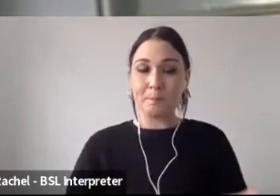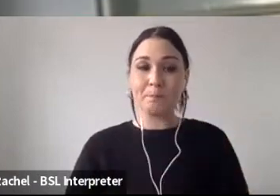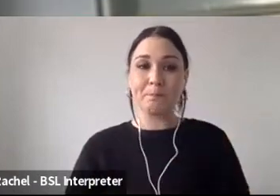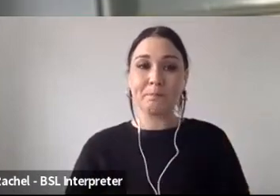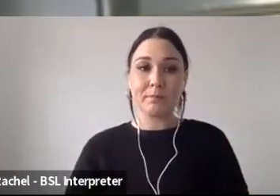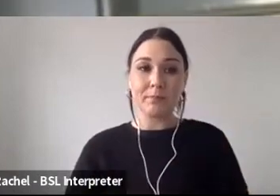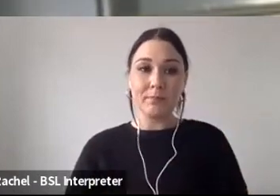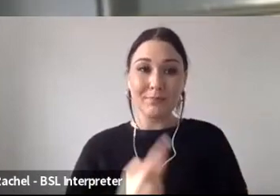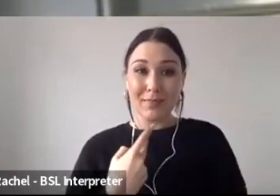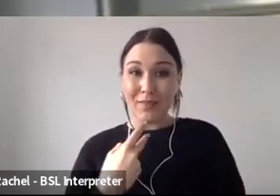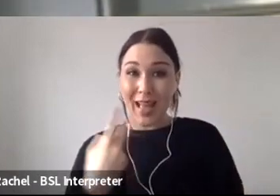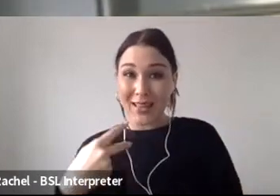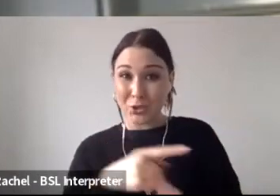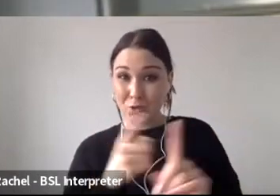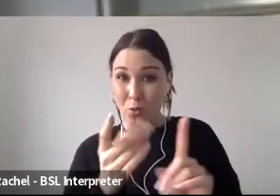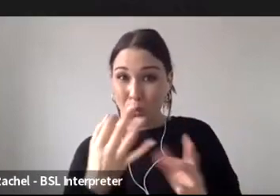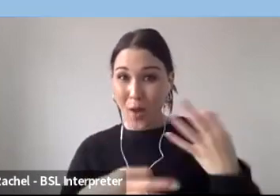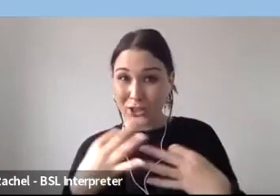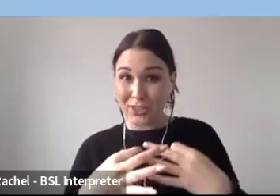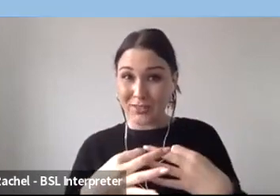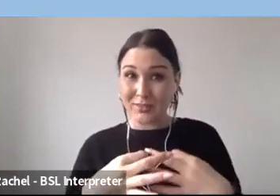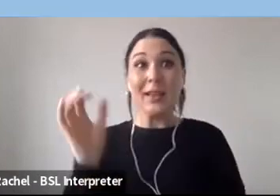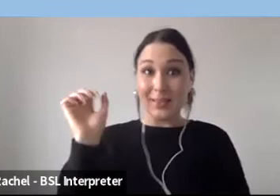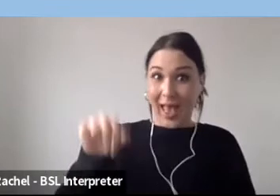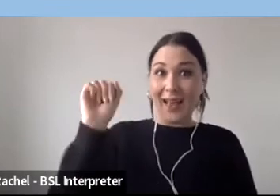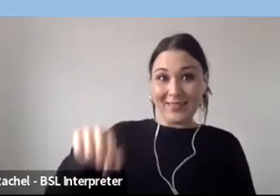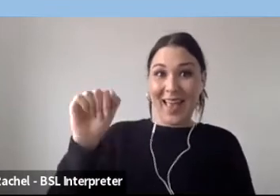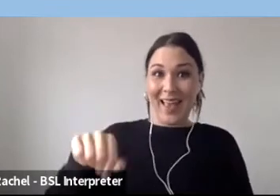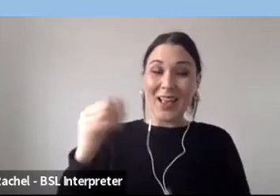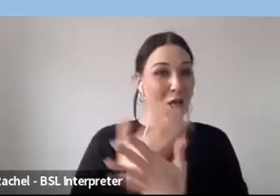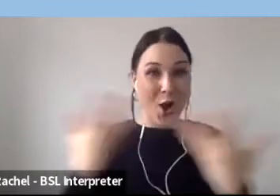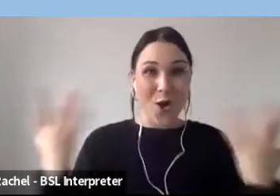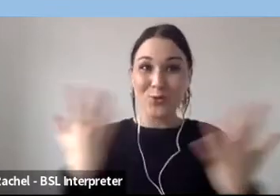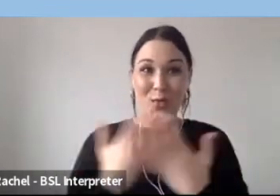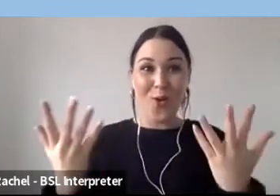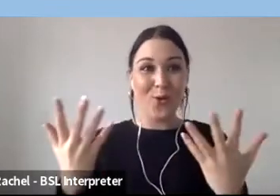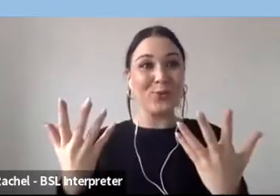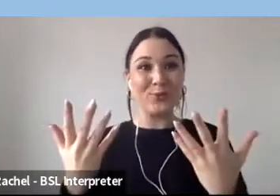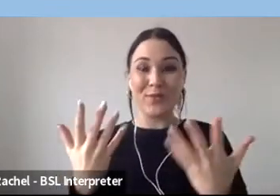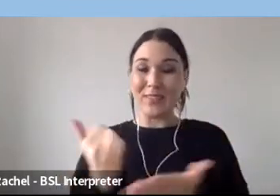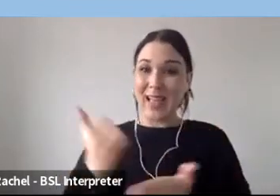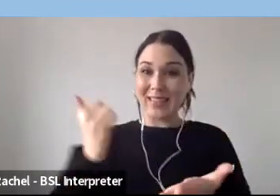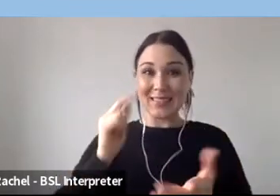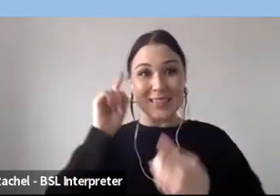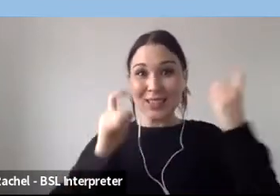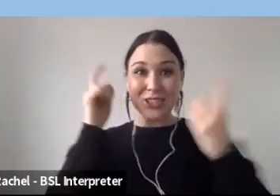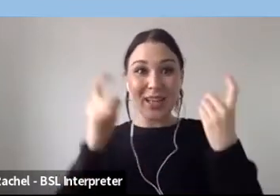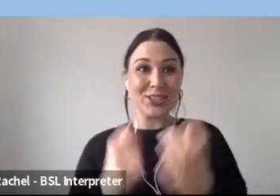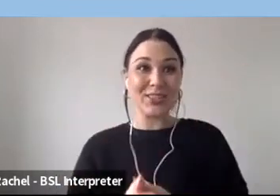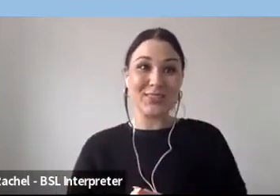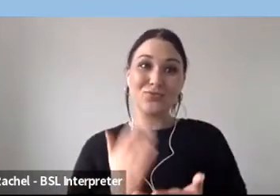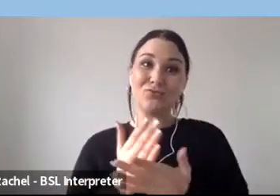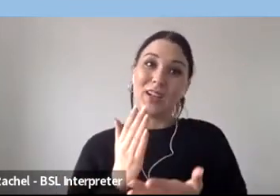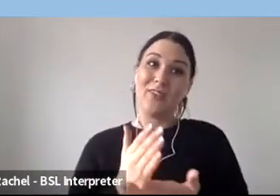Have I answered your question? Yeah, loads of fantastic suggestions. Yeah,